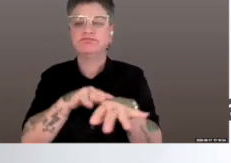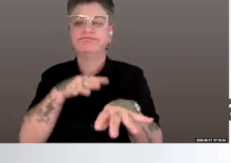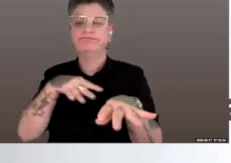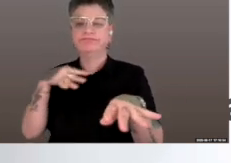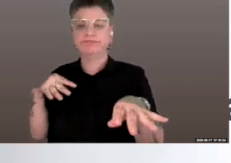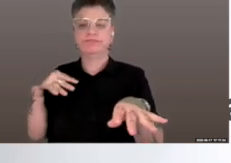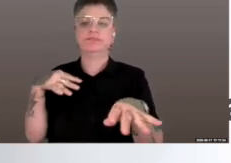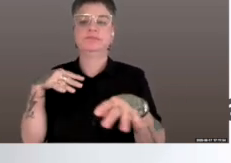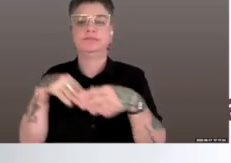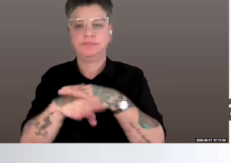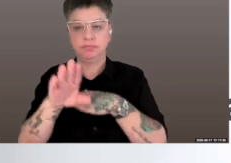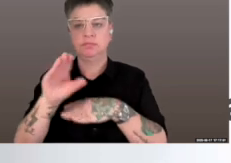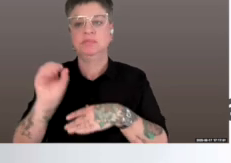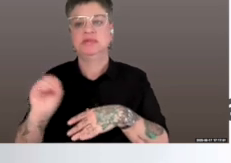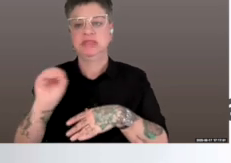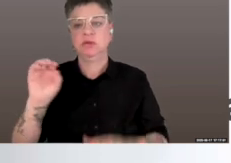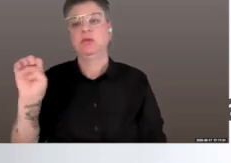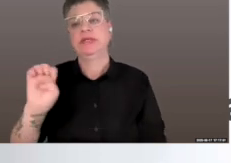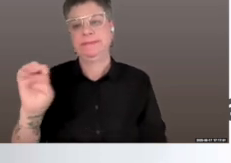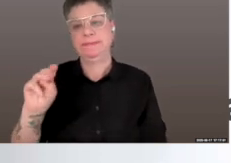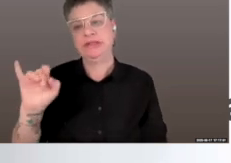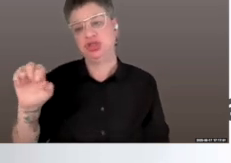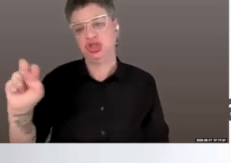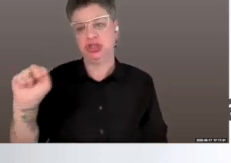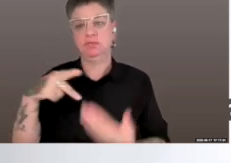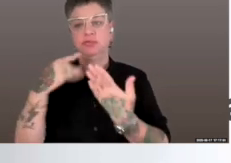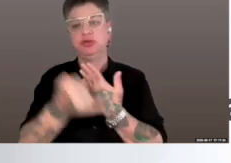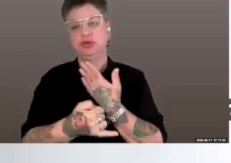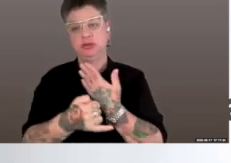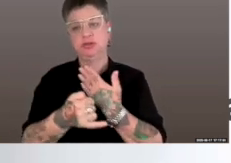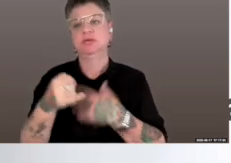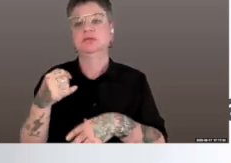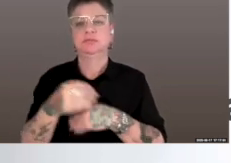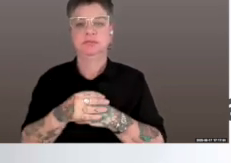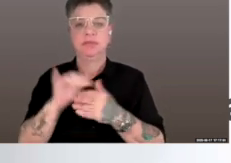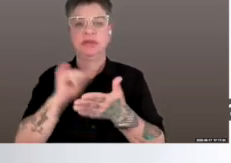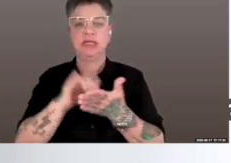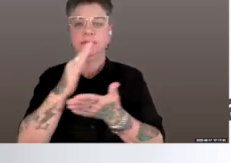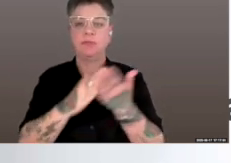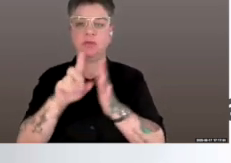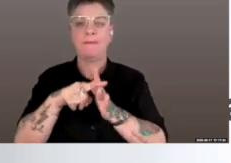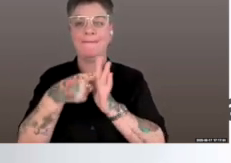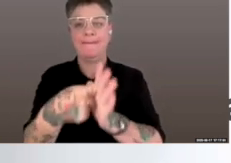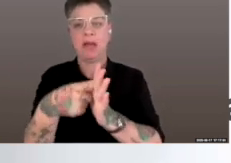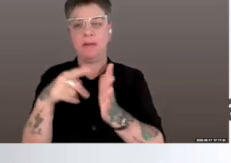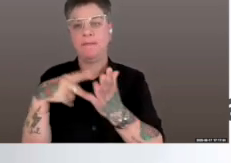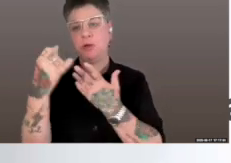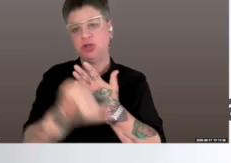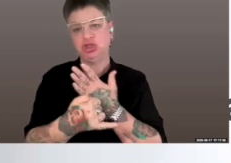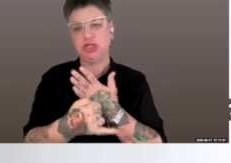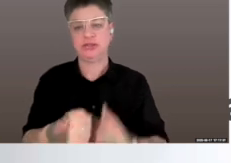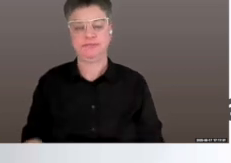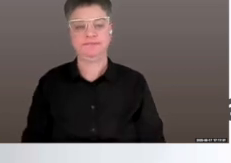program and will be prioritized for air districts that have insufficient funds to meet